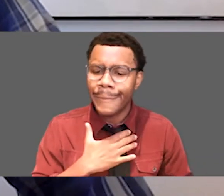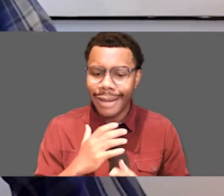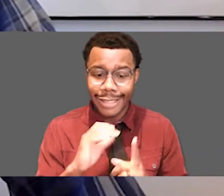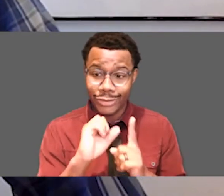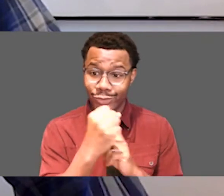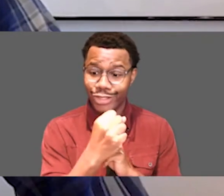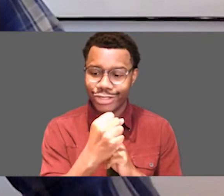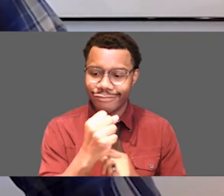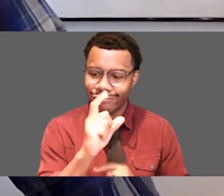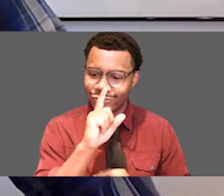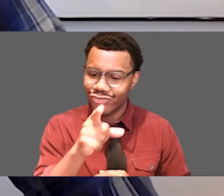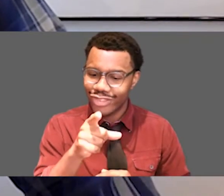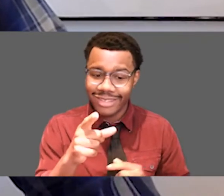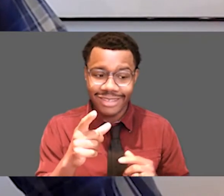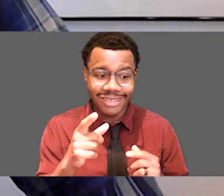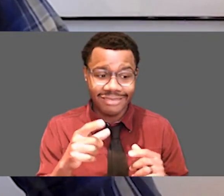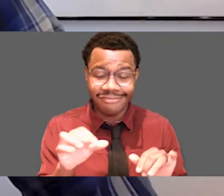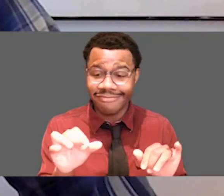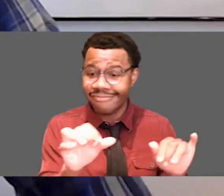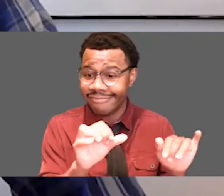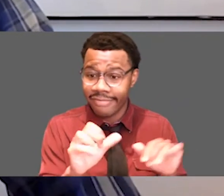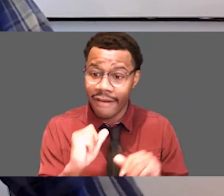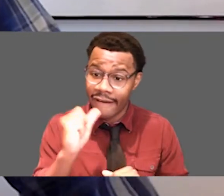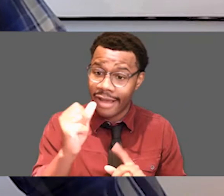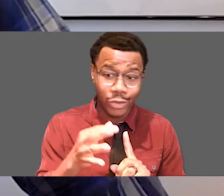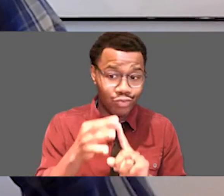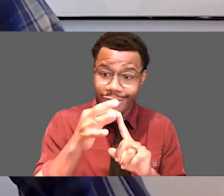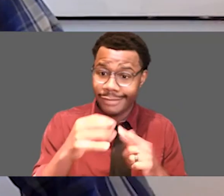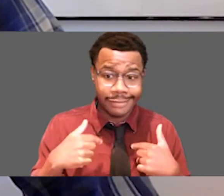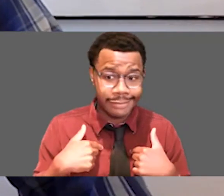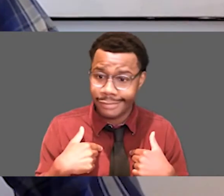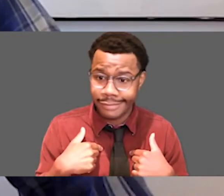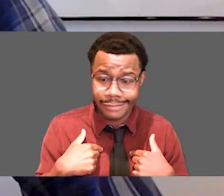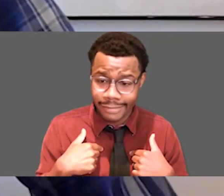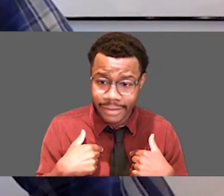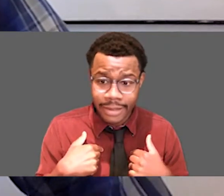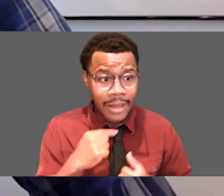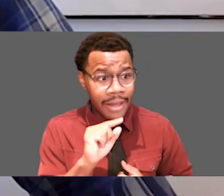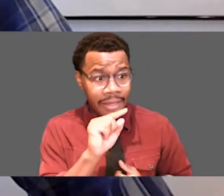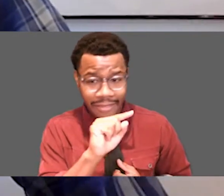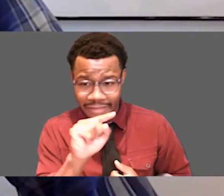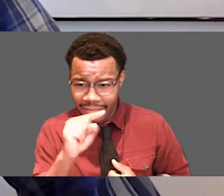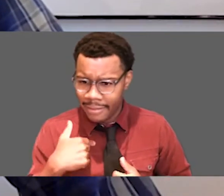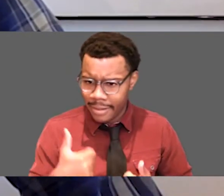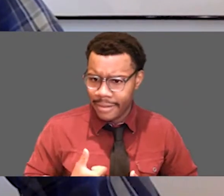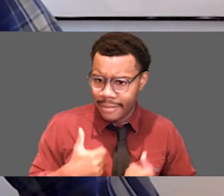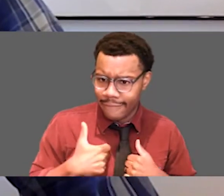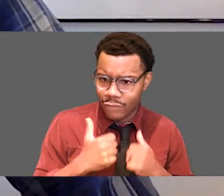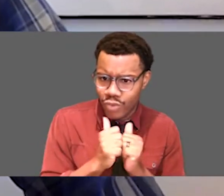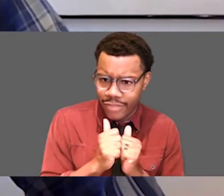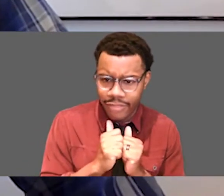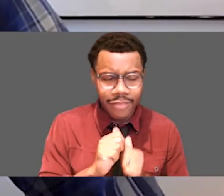were not unique at all. I have learned that many of the men I have shared living space with come from lives